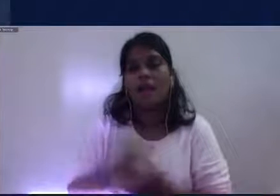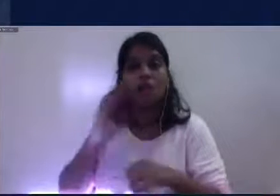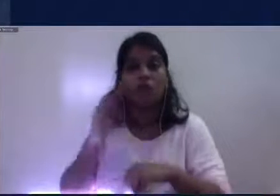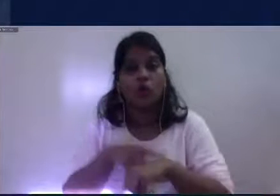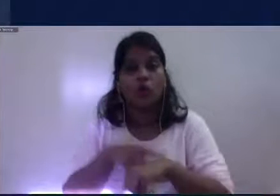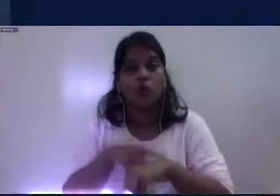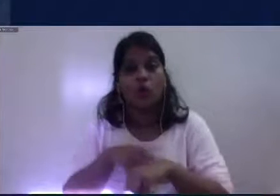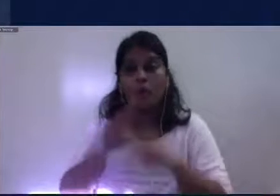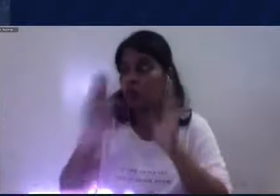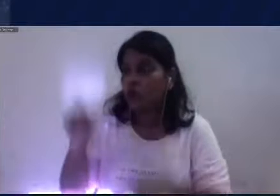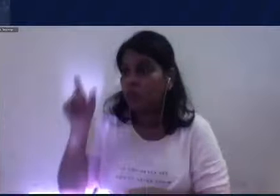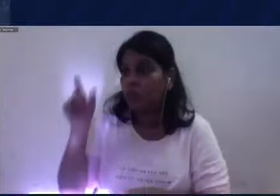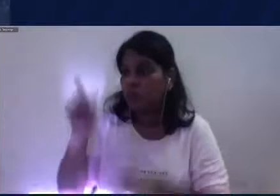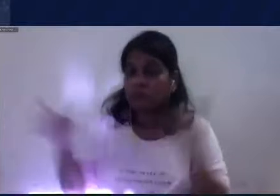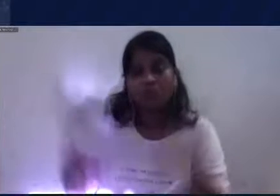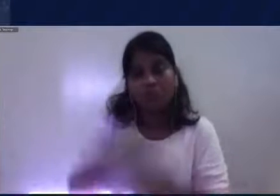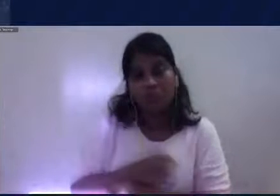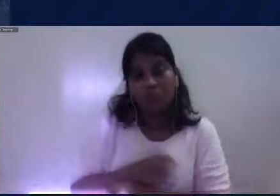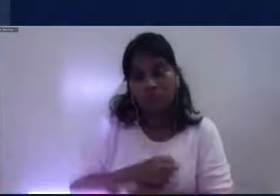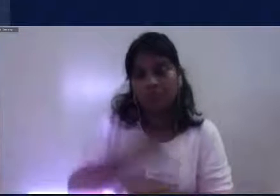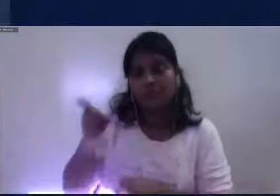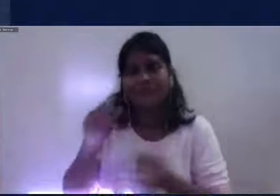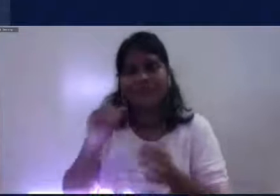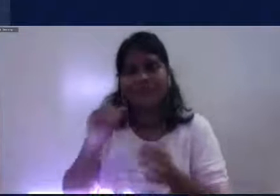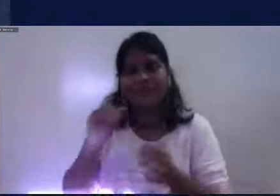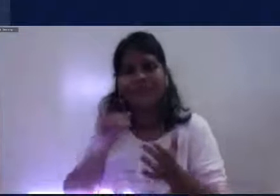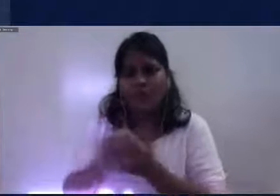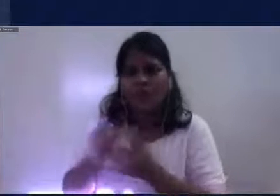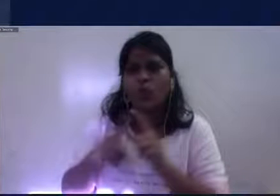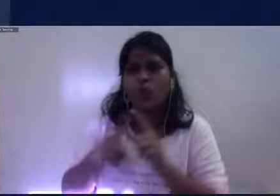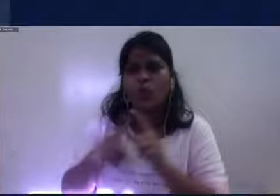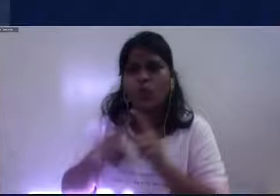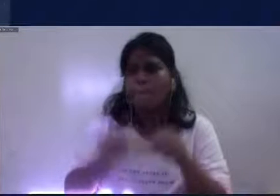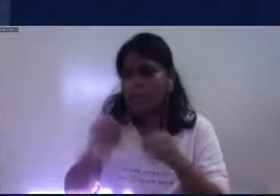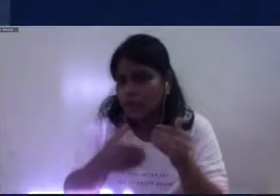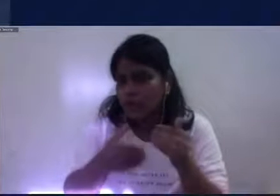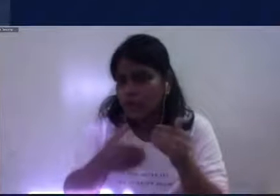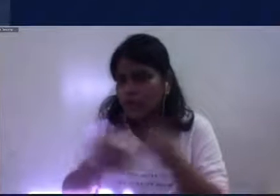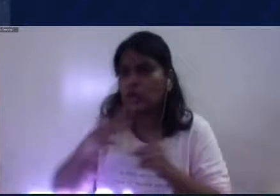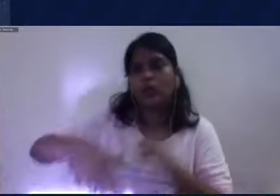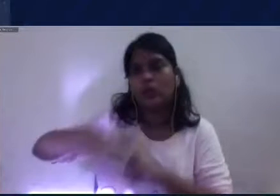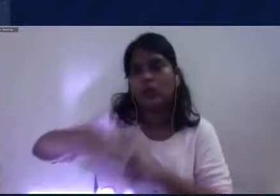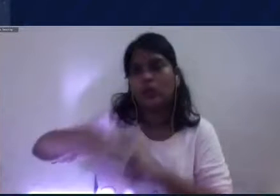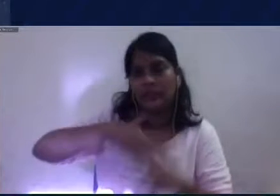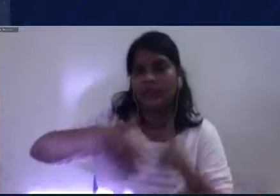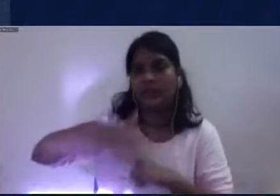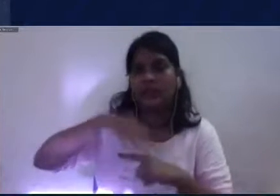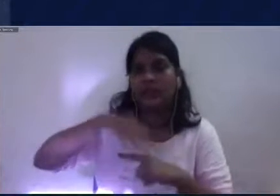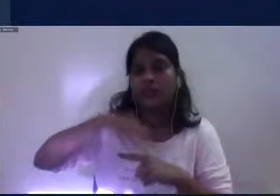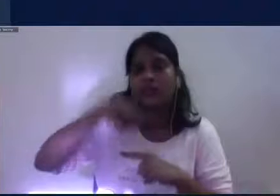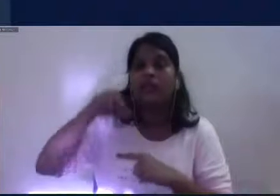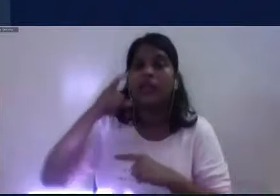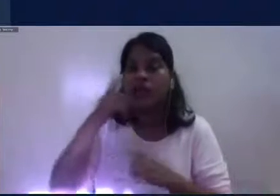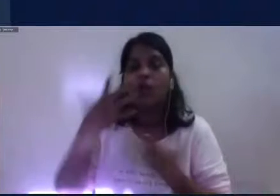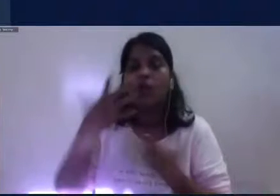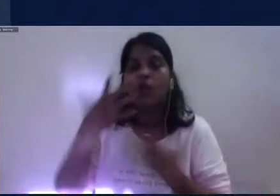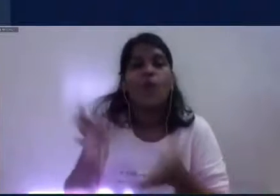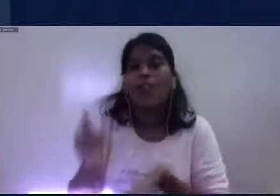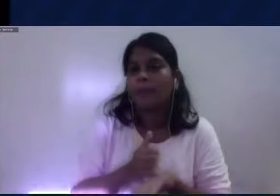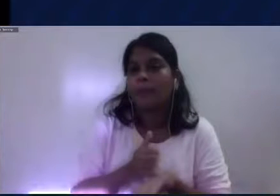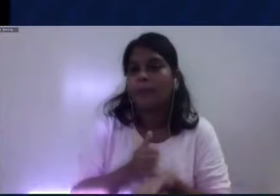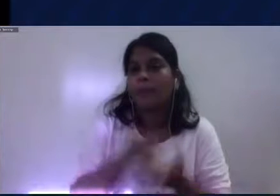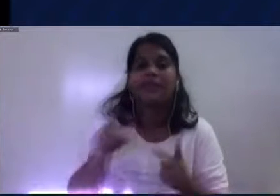would be absent, which means we kind of went in an extreme situation where this lady had no help and the